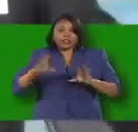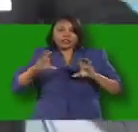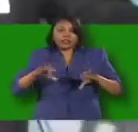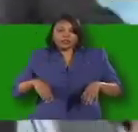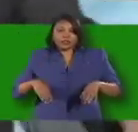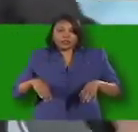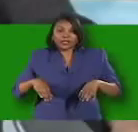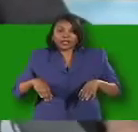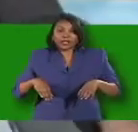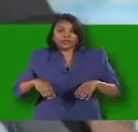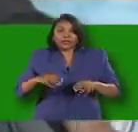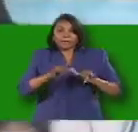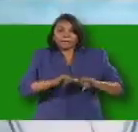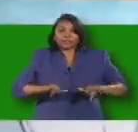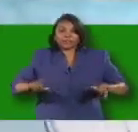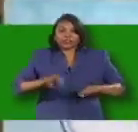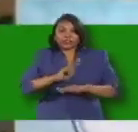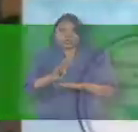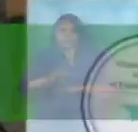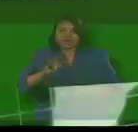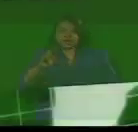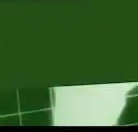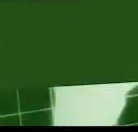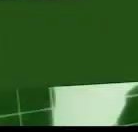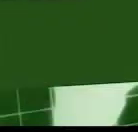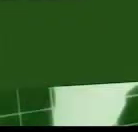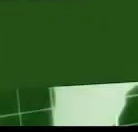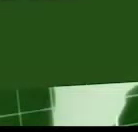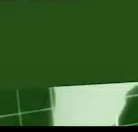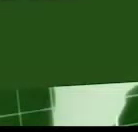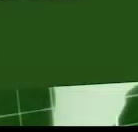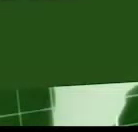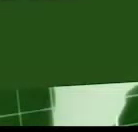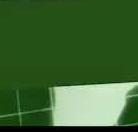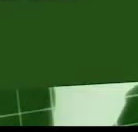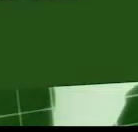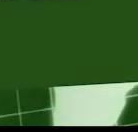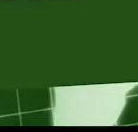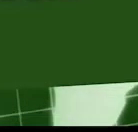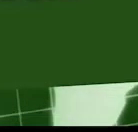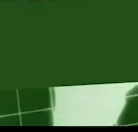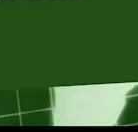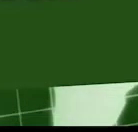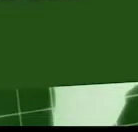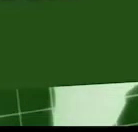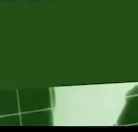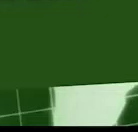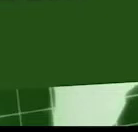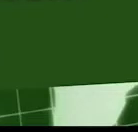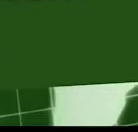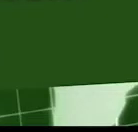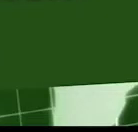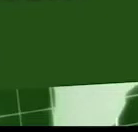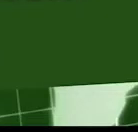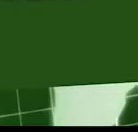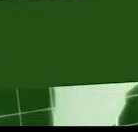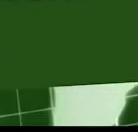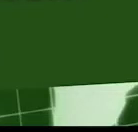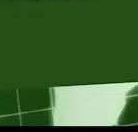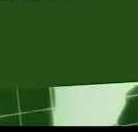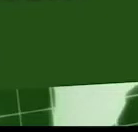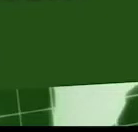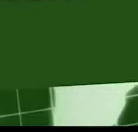chemistry, can be measured by some of these sensors. So, in conclusion, ICTs have a key role to play in instrumenting